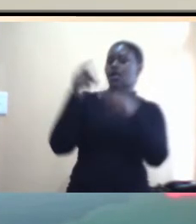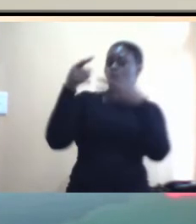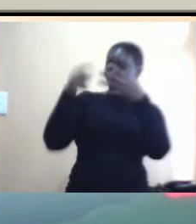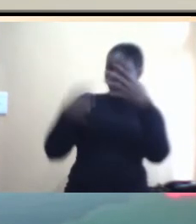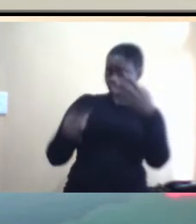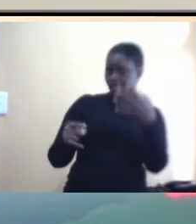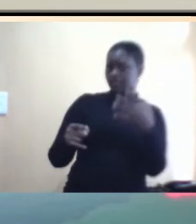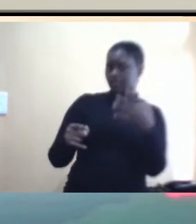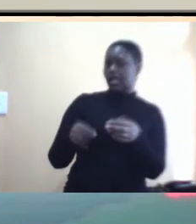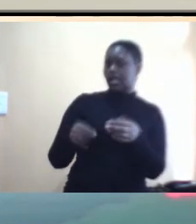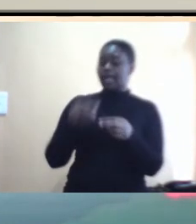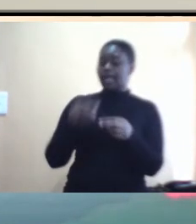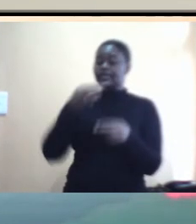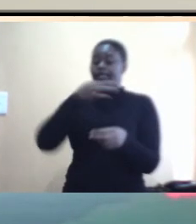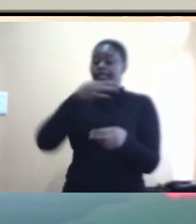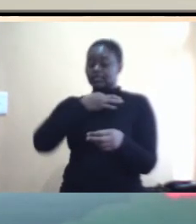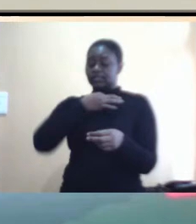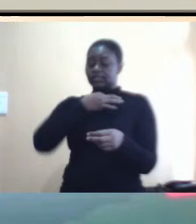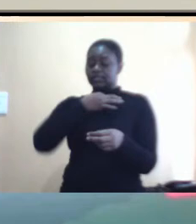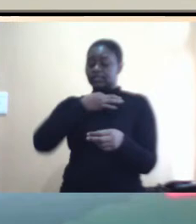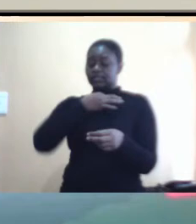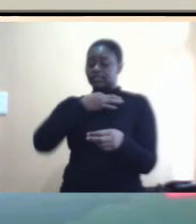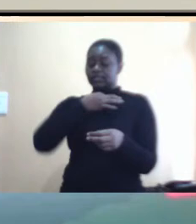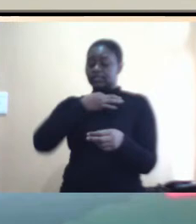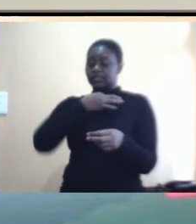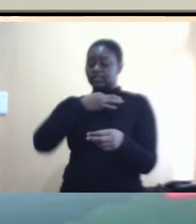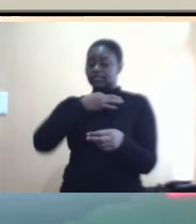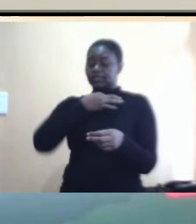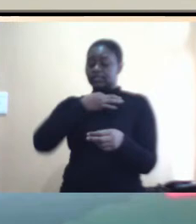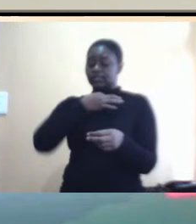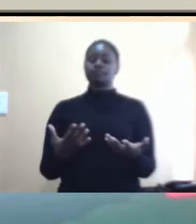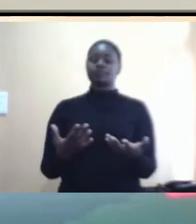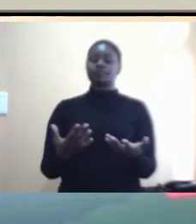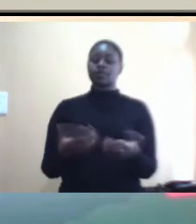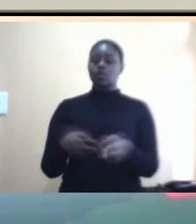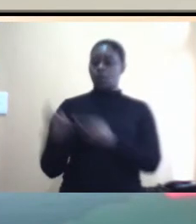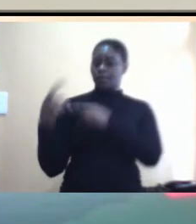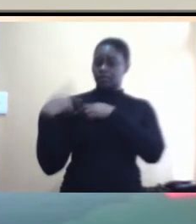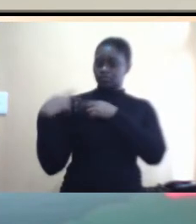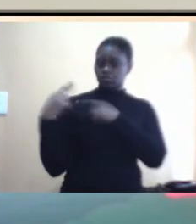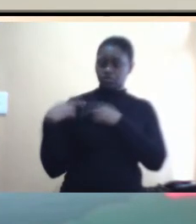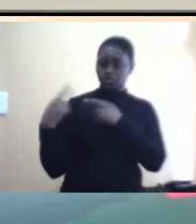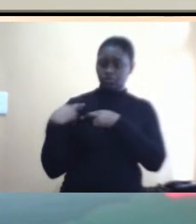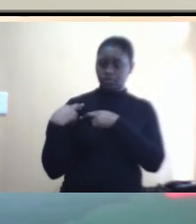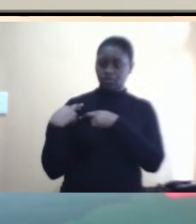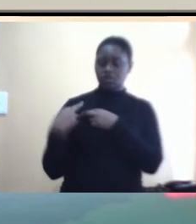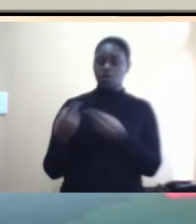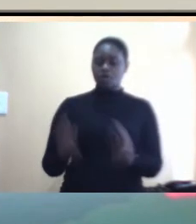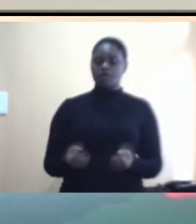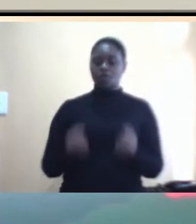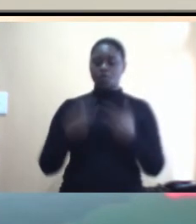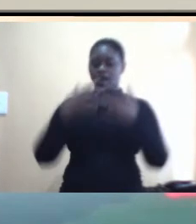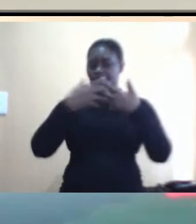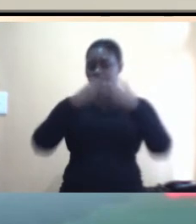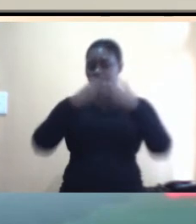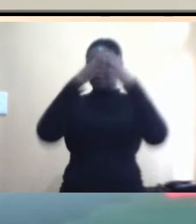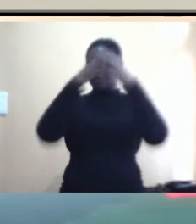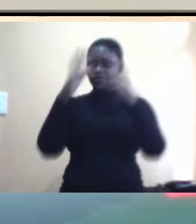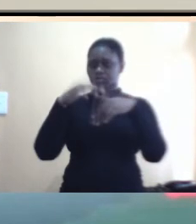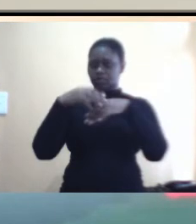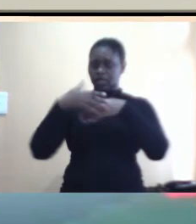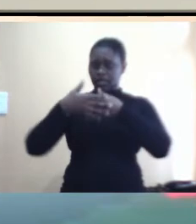and risk management directorate. This directorate will be responsible for the establishment and the implementation of